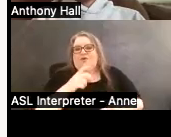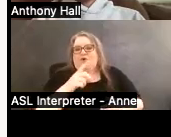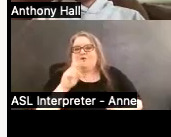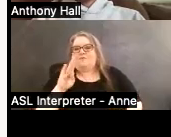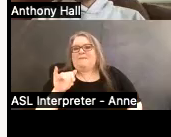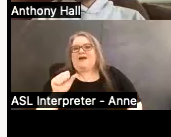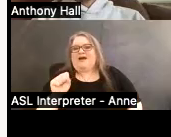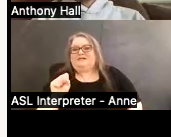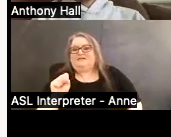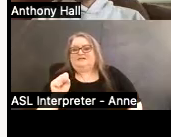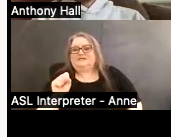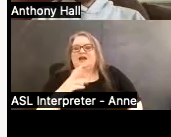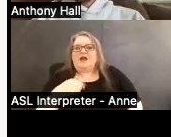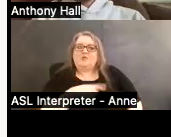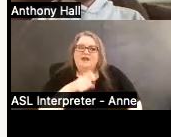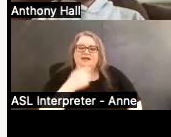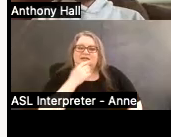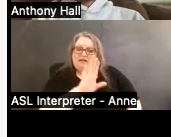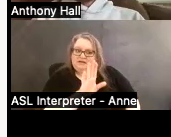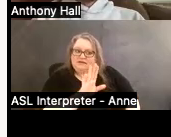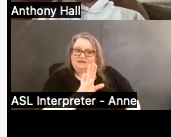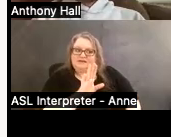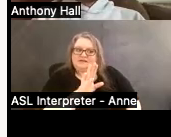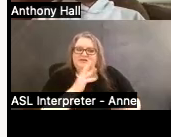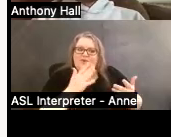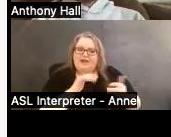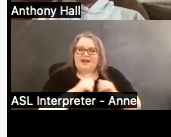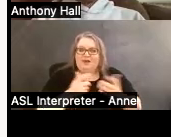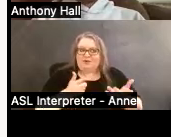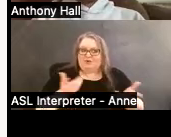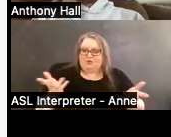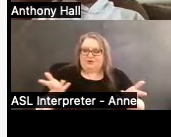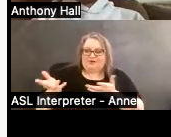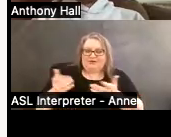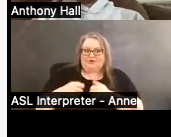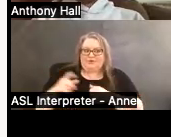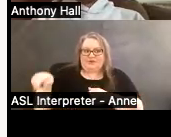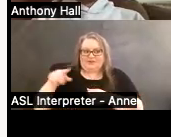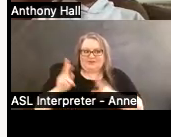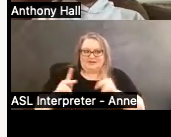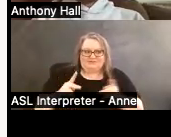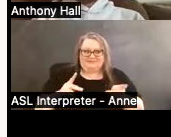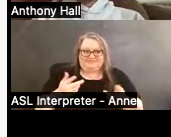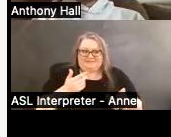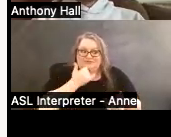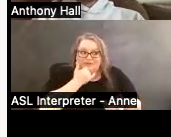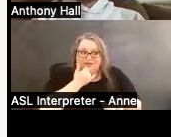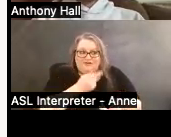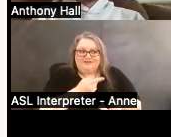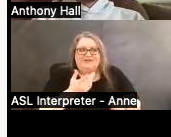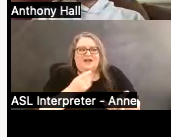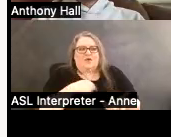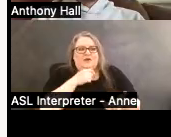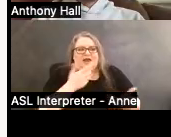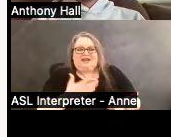confront. And we had to be the ones to say, hey, how you're treating these people is wrong. And we're not here to down you,